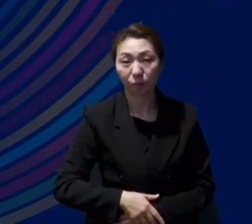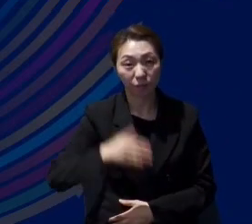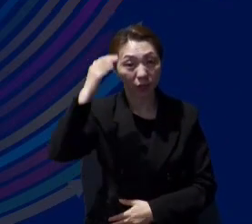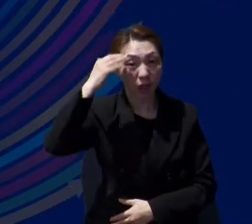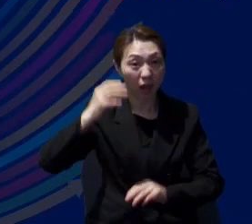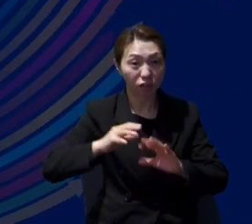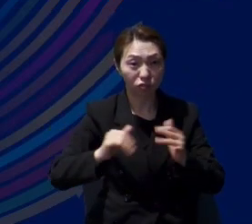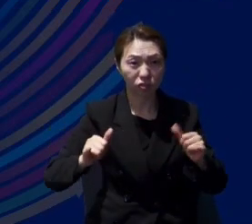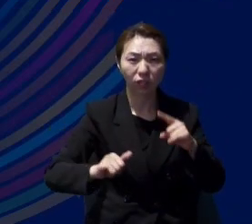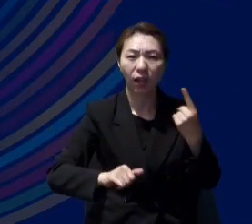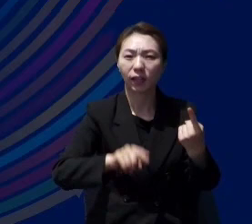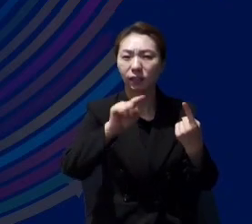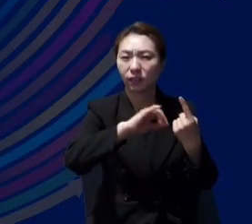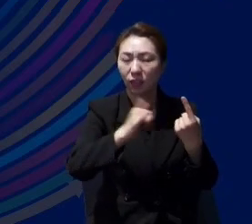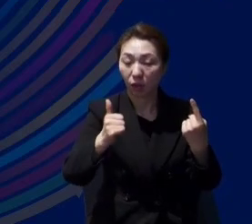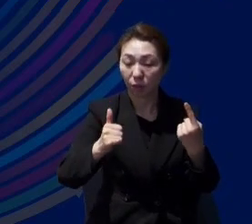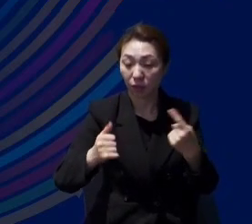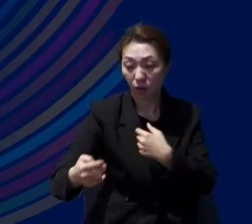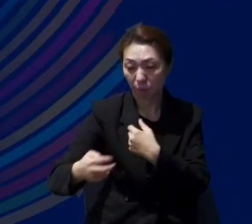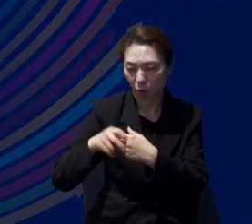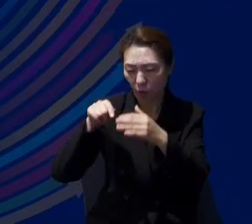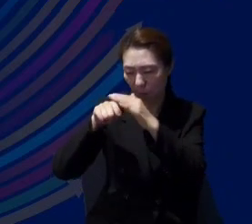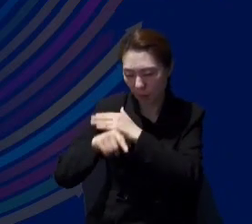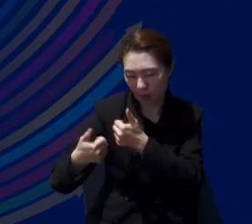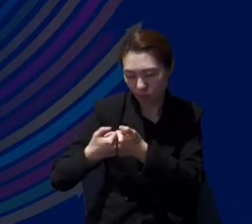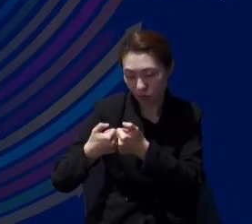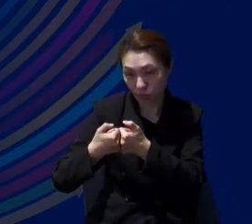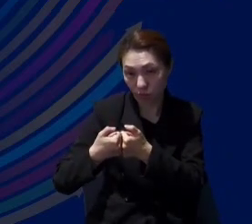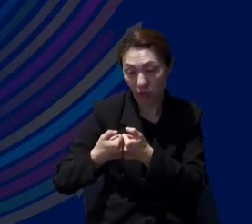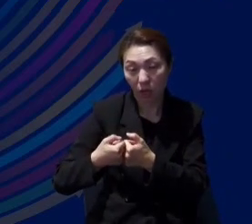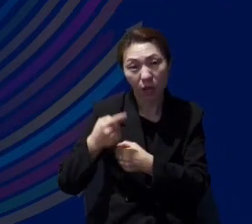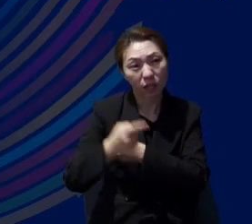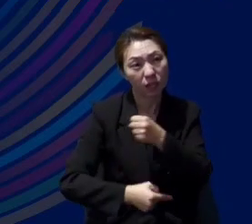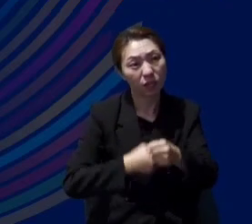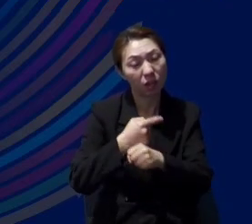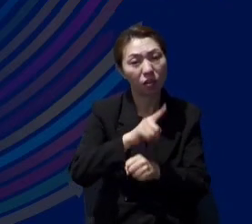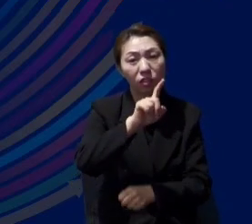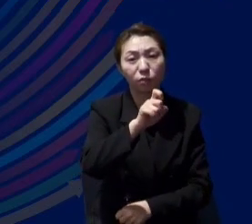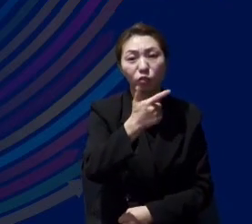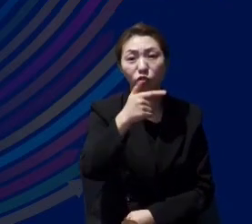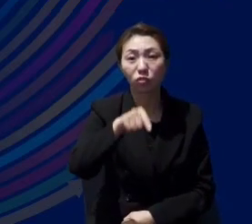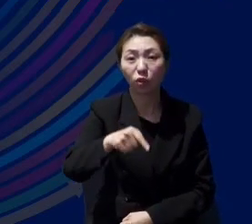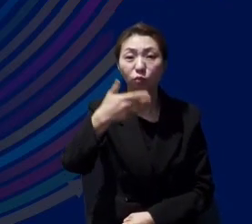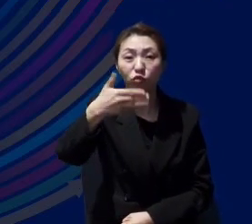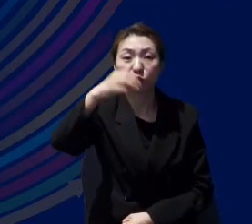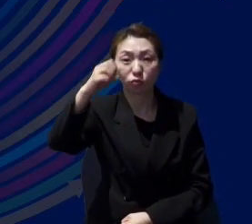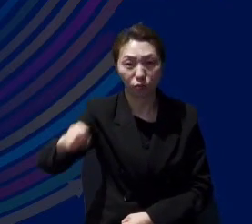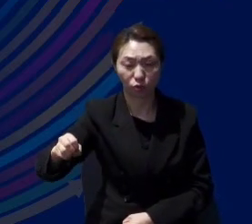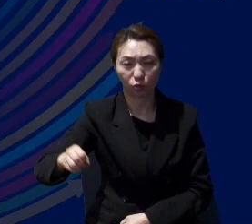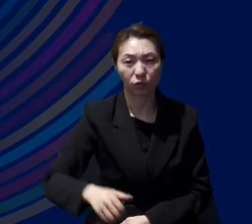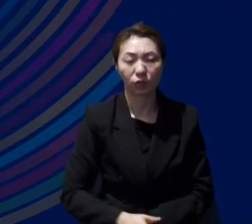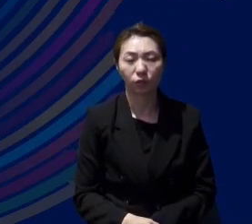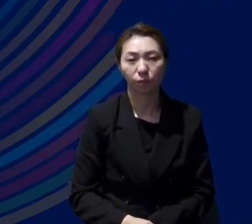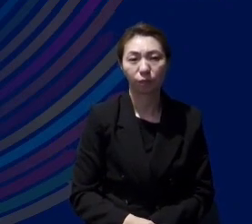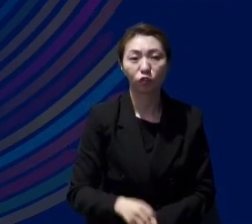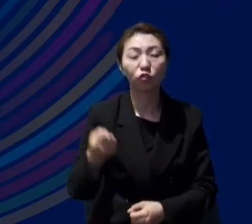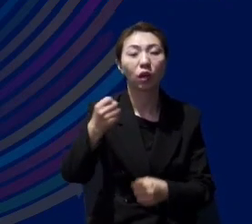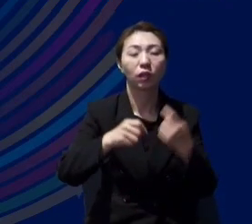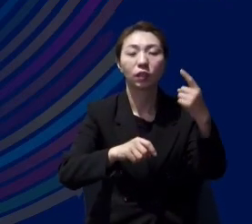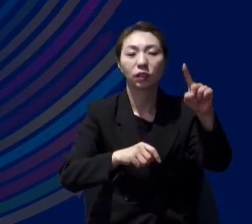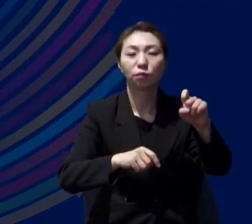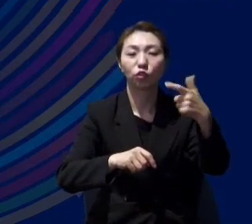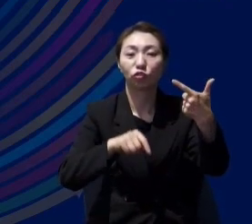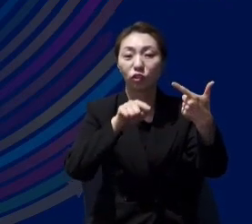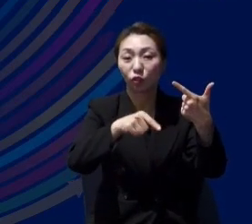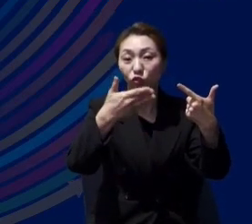a year. In OECD countries, mean was 6, so very high. So South Korea is the first